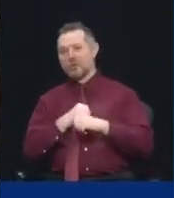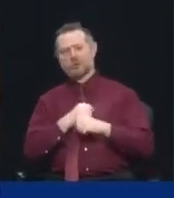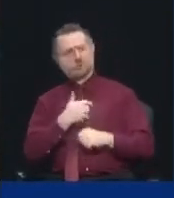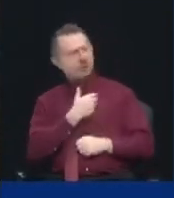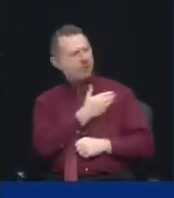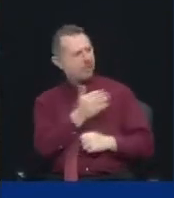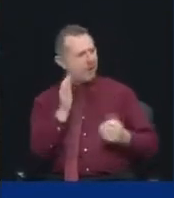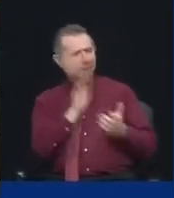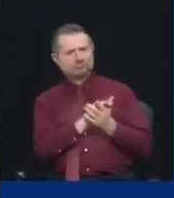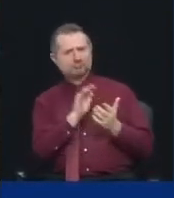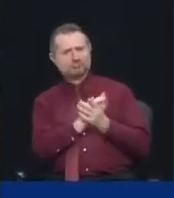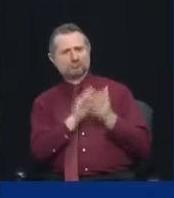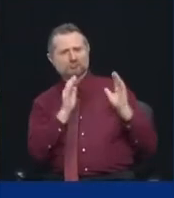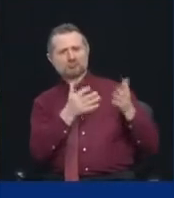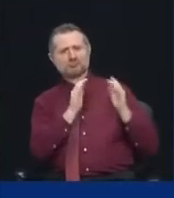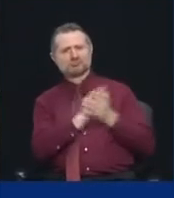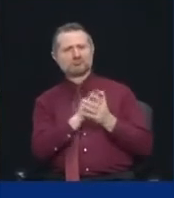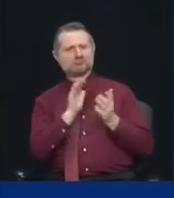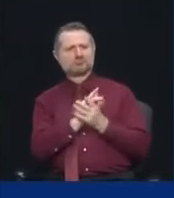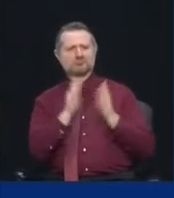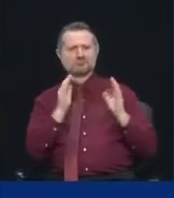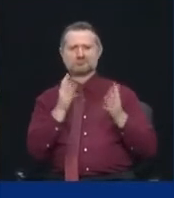done.